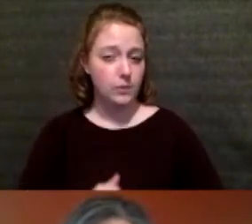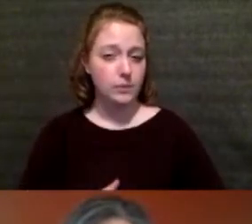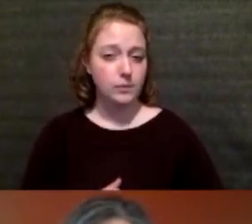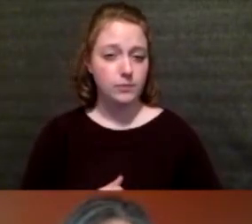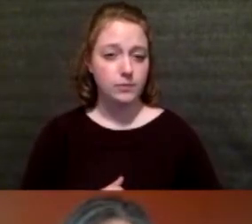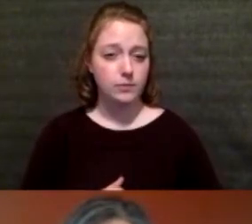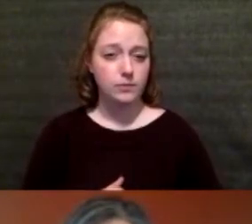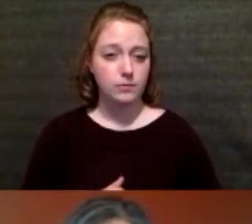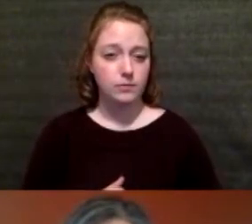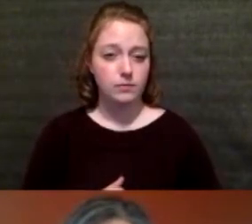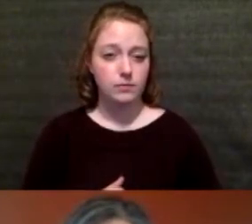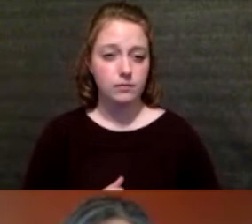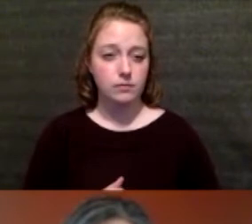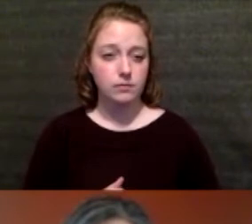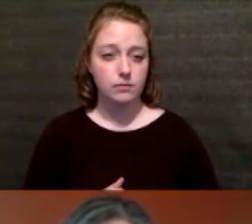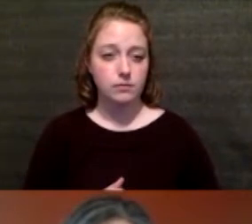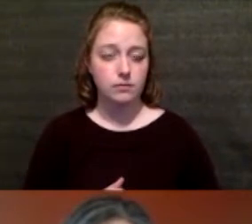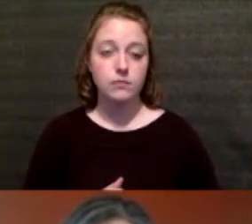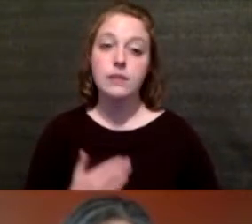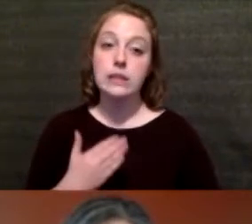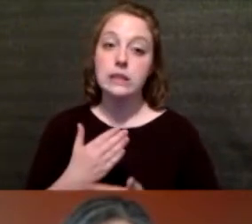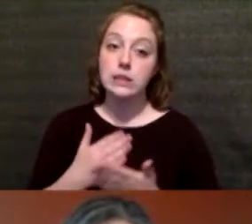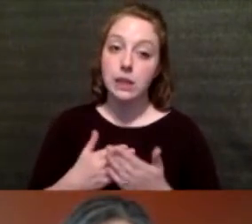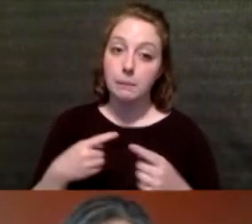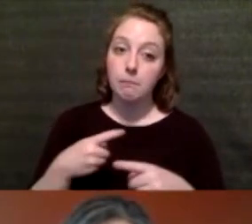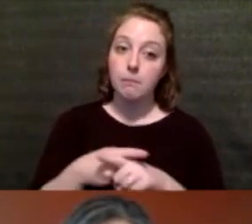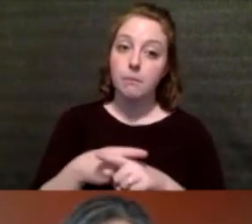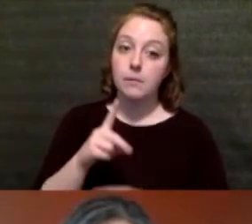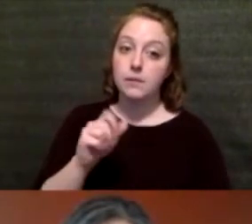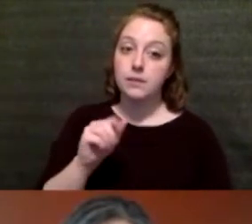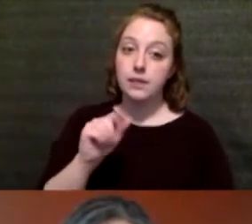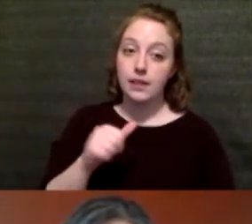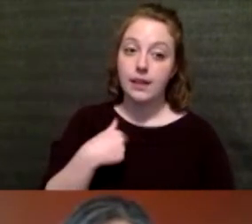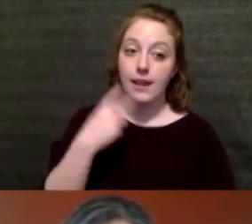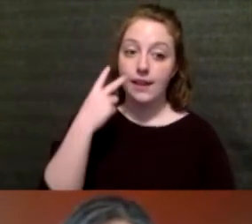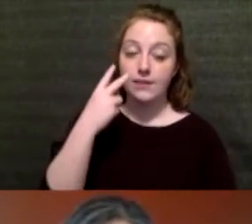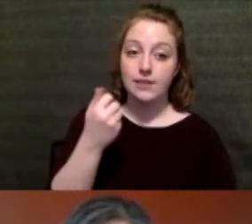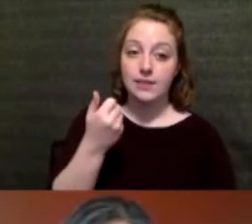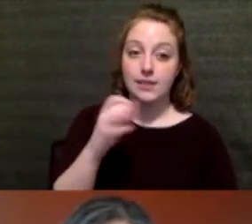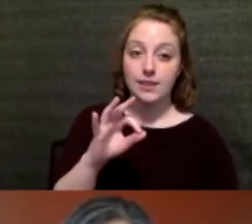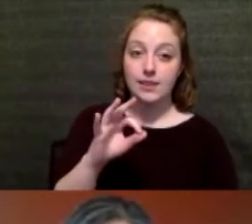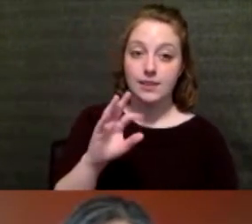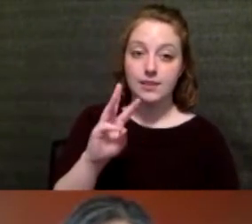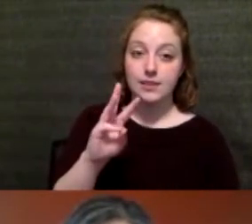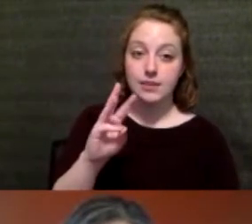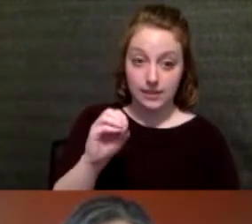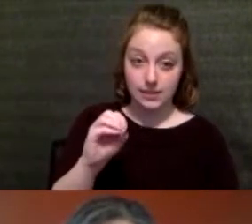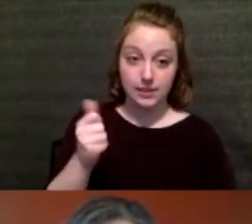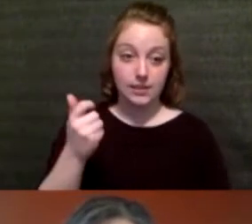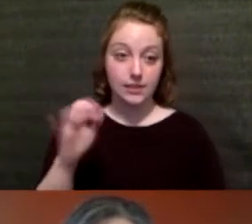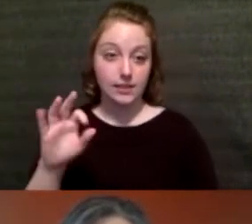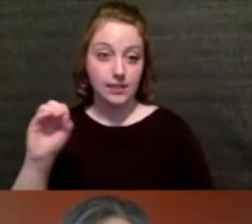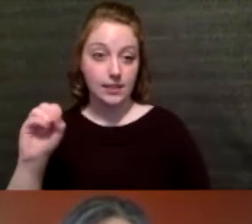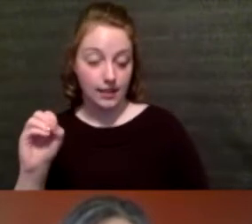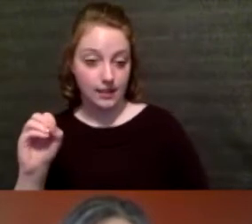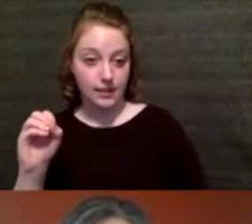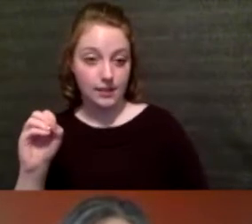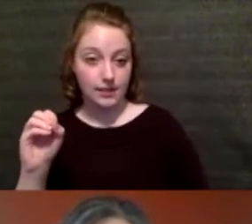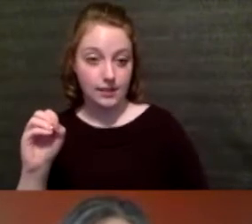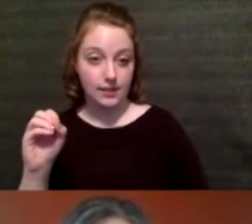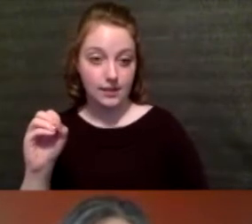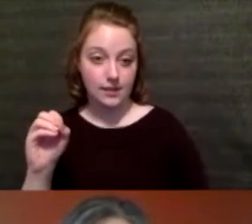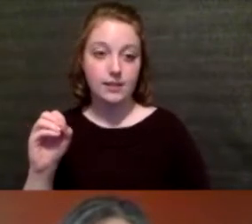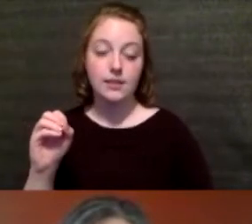We have a little bit of conflicting data because one, I've seen both 1960 and 1990. Yeah. This one was